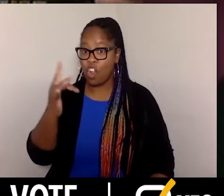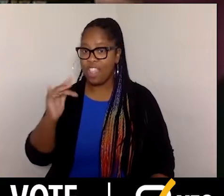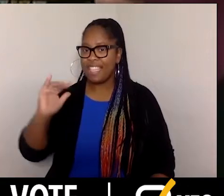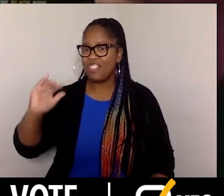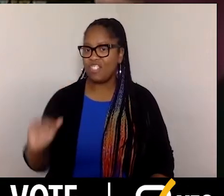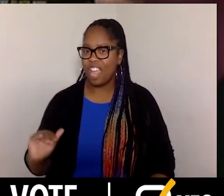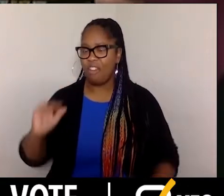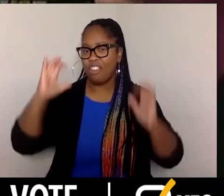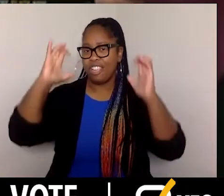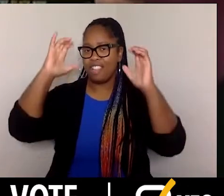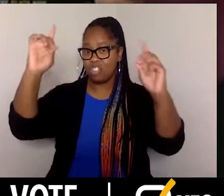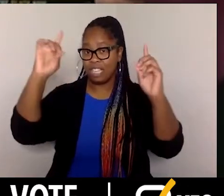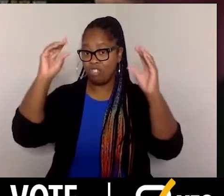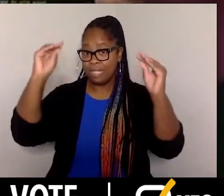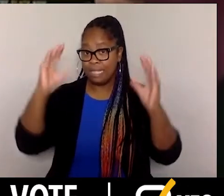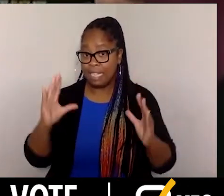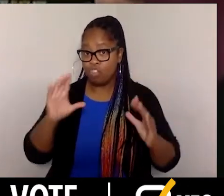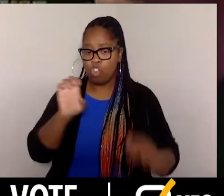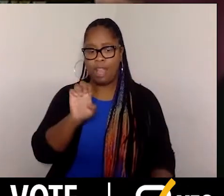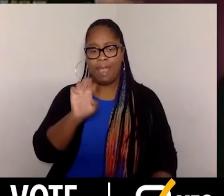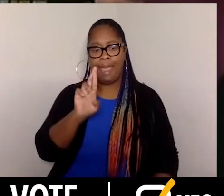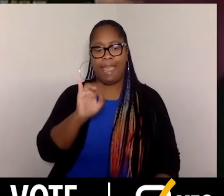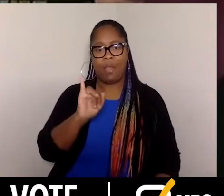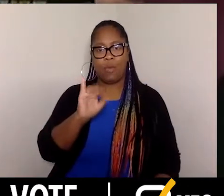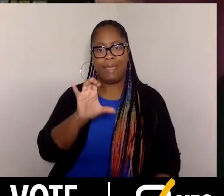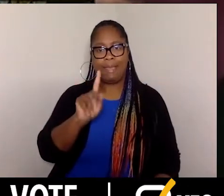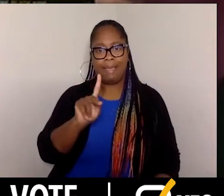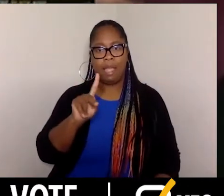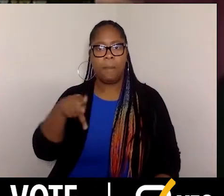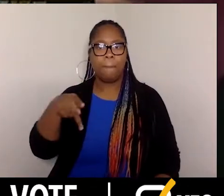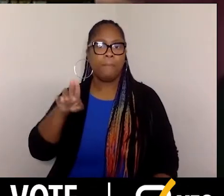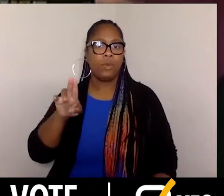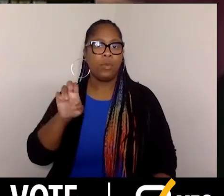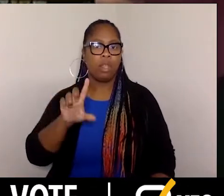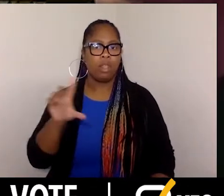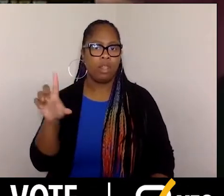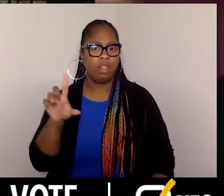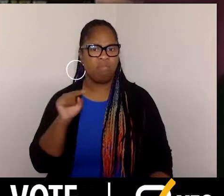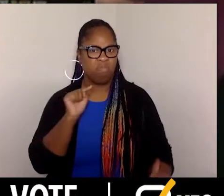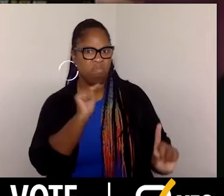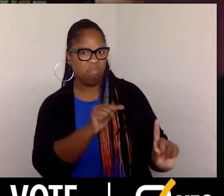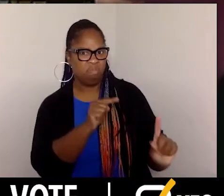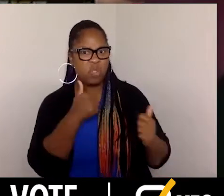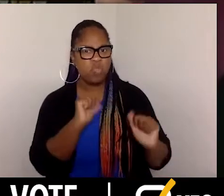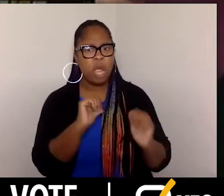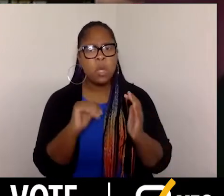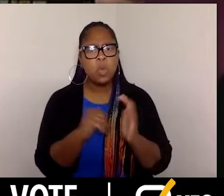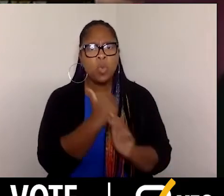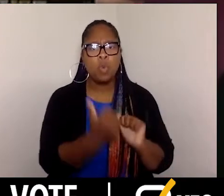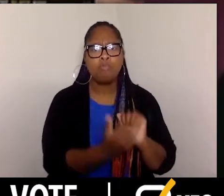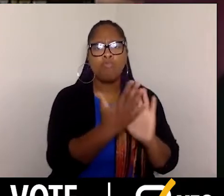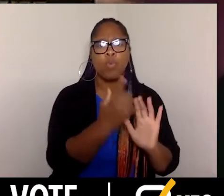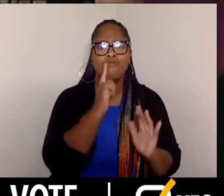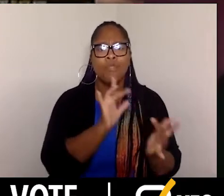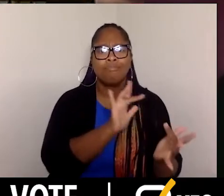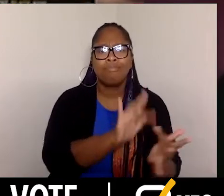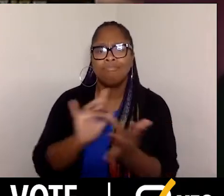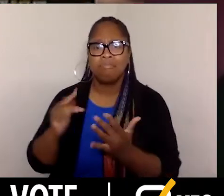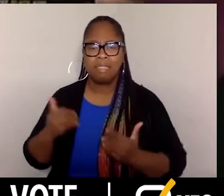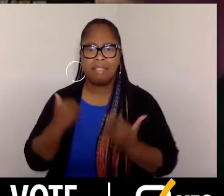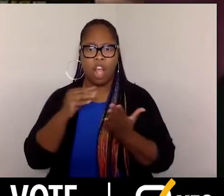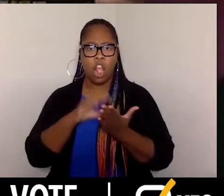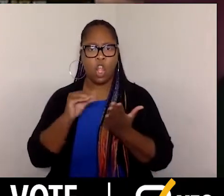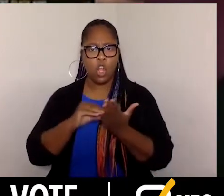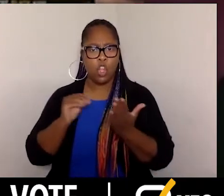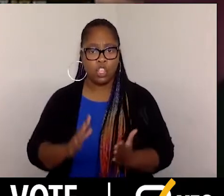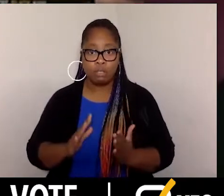education teacher Eric Puel is trying new ways of reaching his young learners. His students require